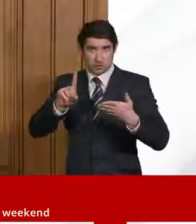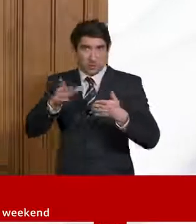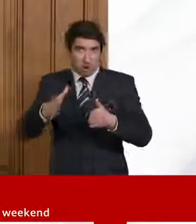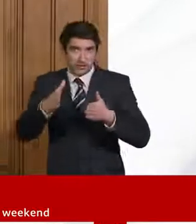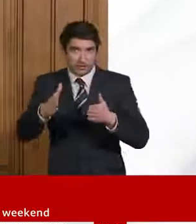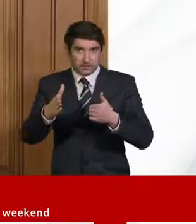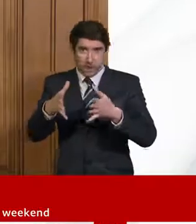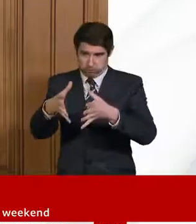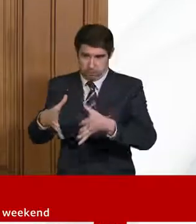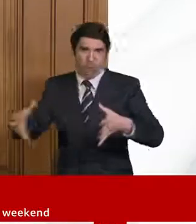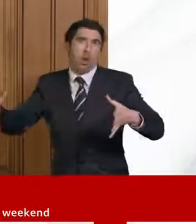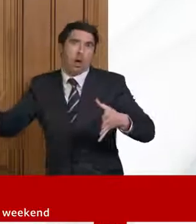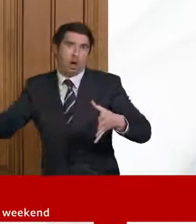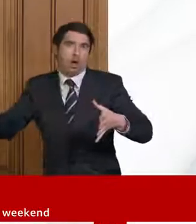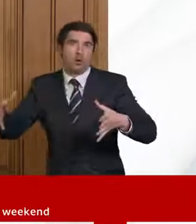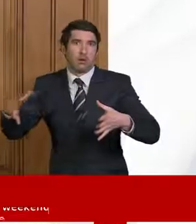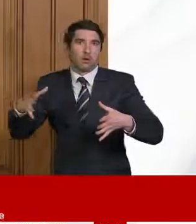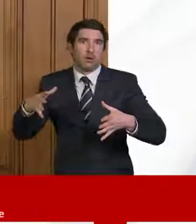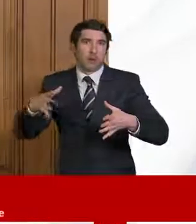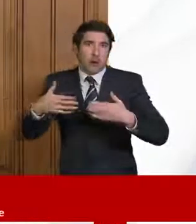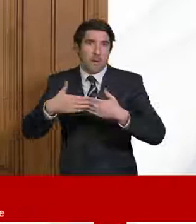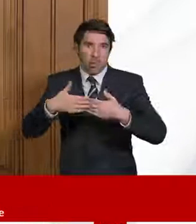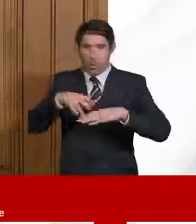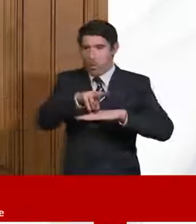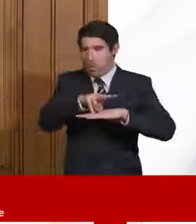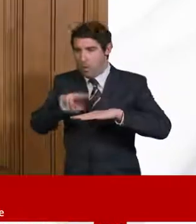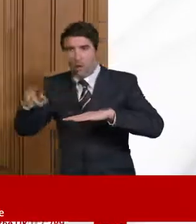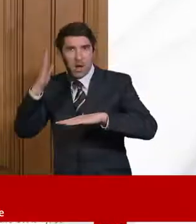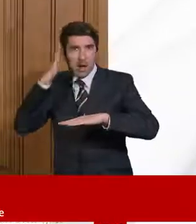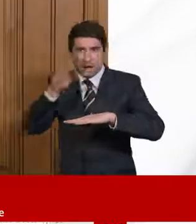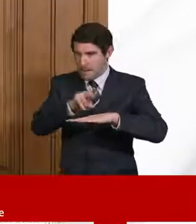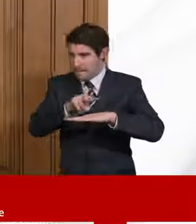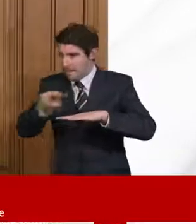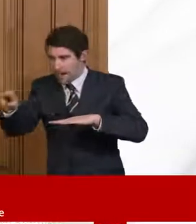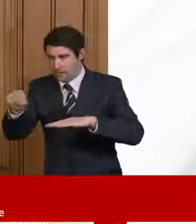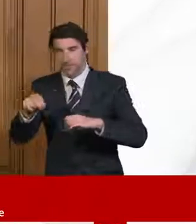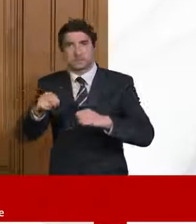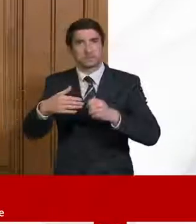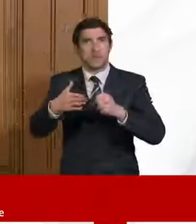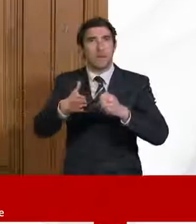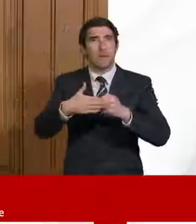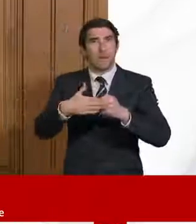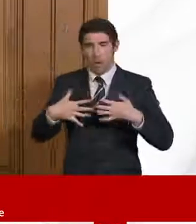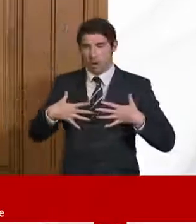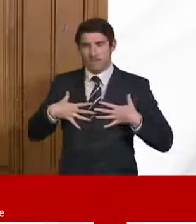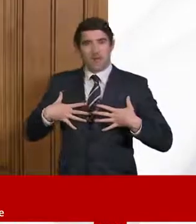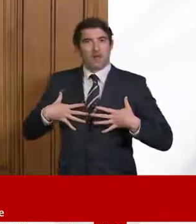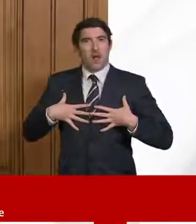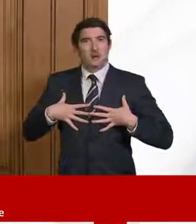beds that can be used for patients, for individuals who need to be ventilated. So that is put on a ventilator